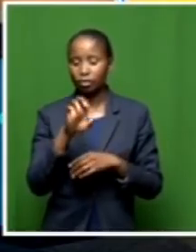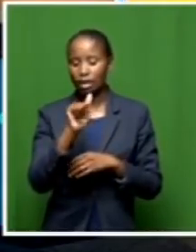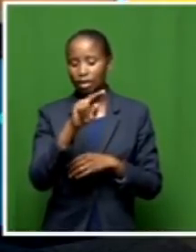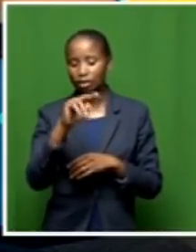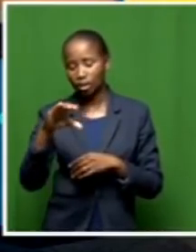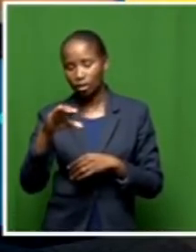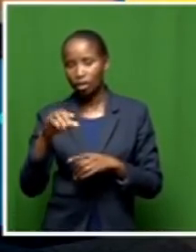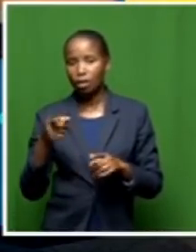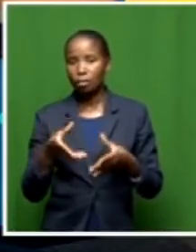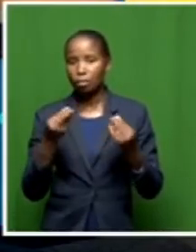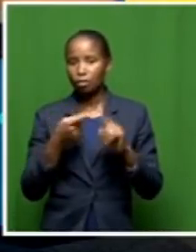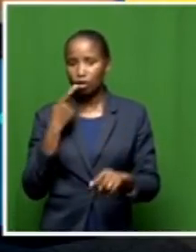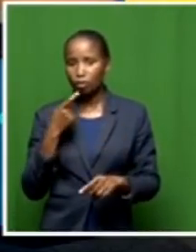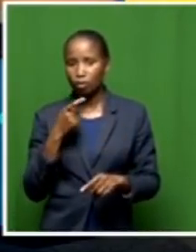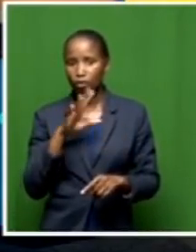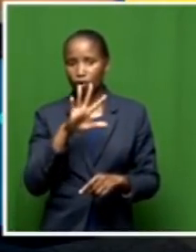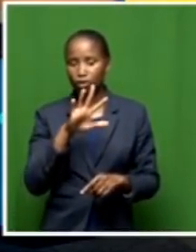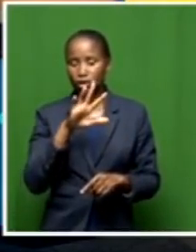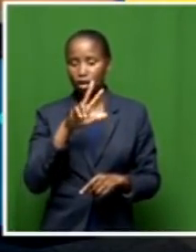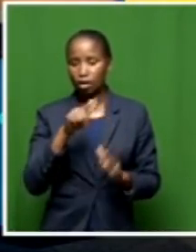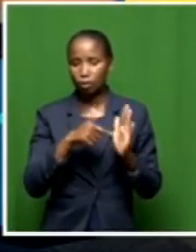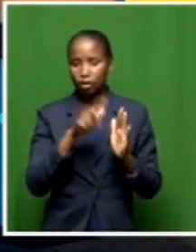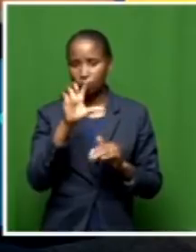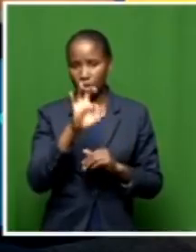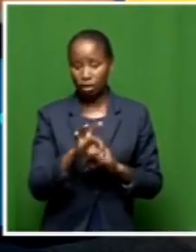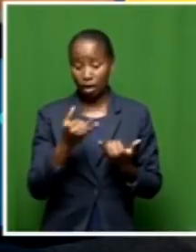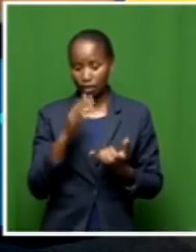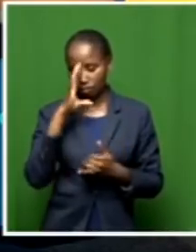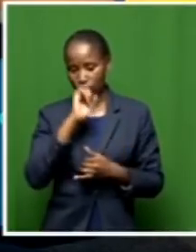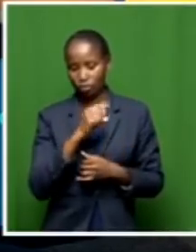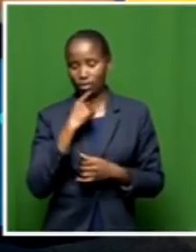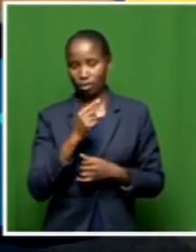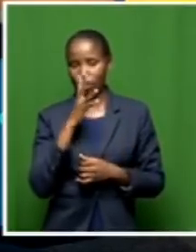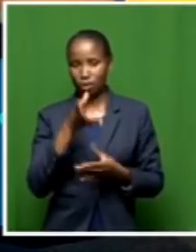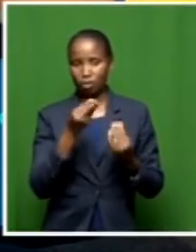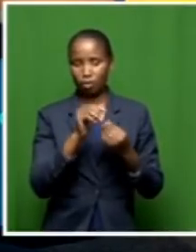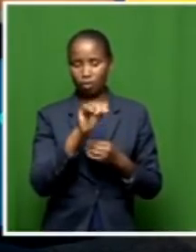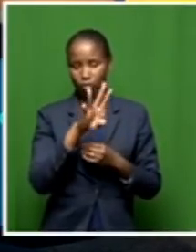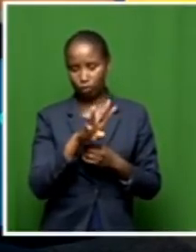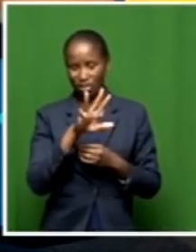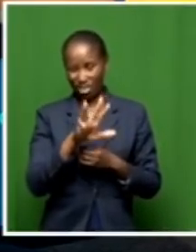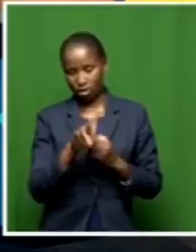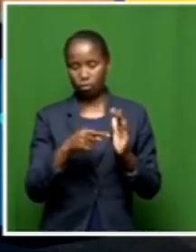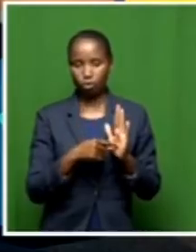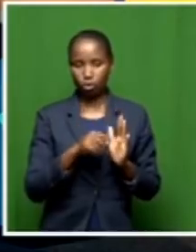58.7%, the projection is that they will poll 49.7% 2021. The